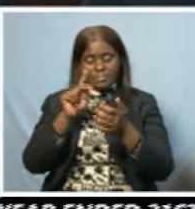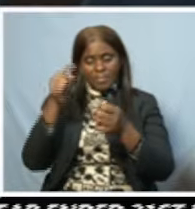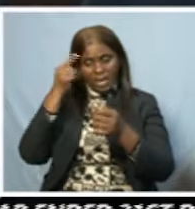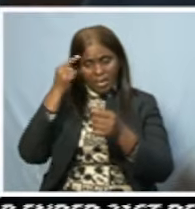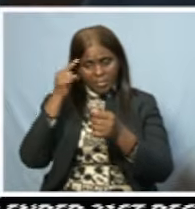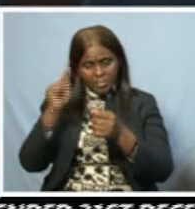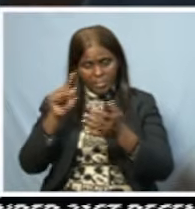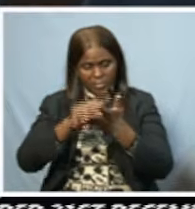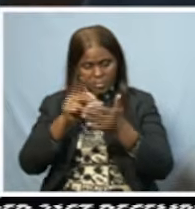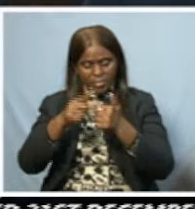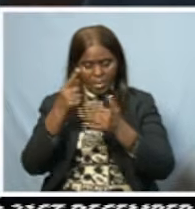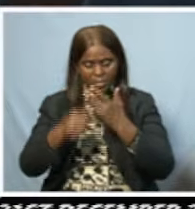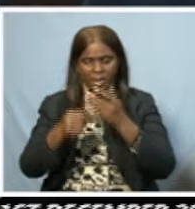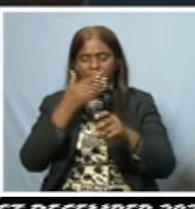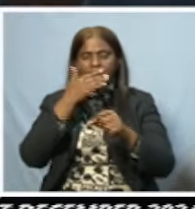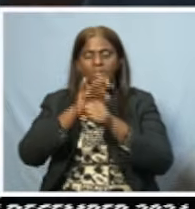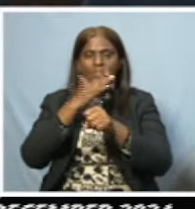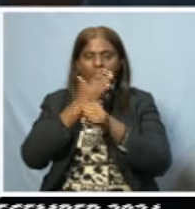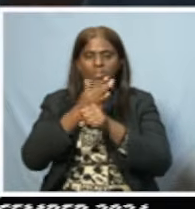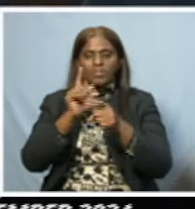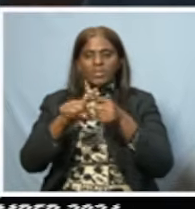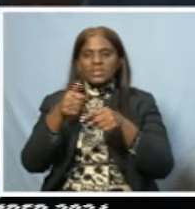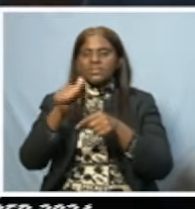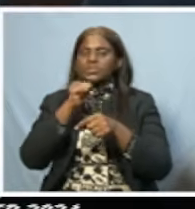programs that were committed but did not.